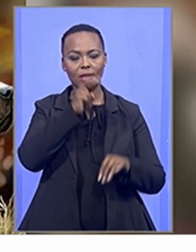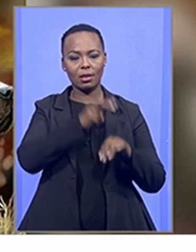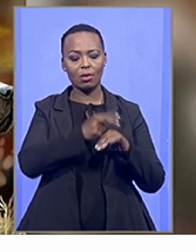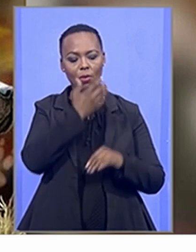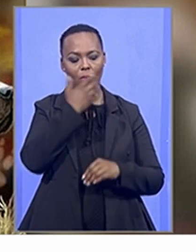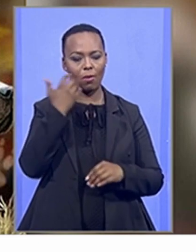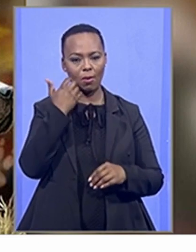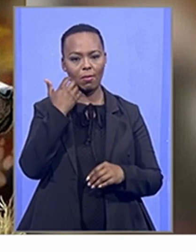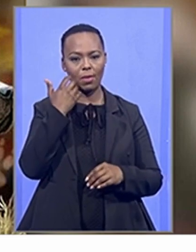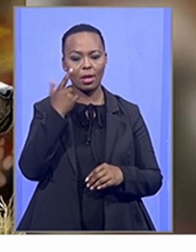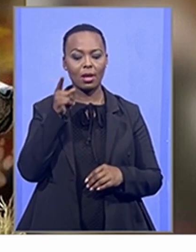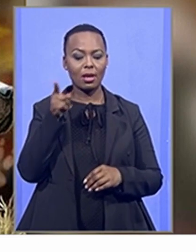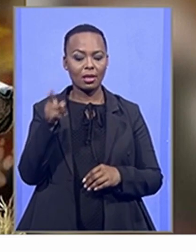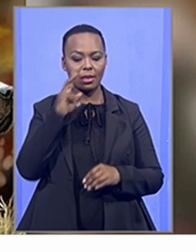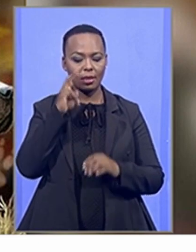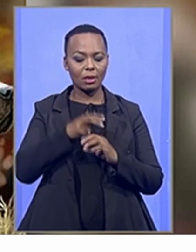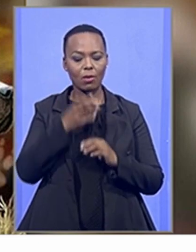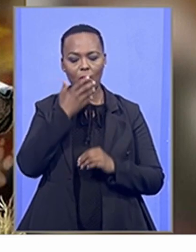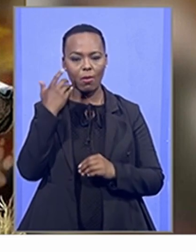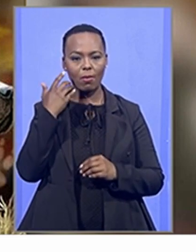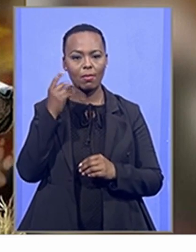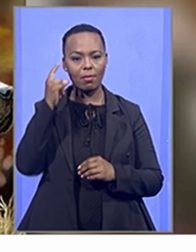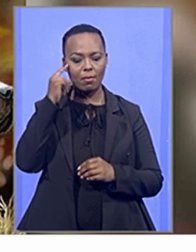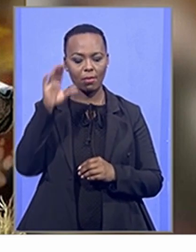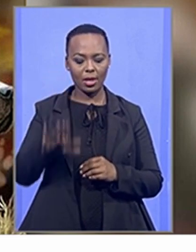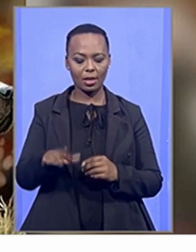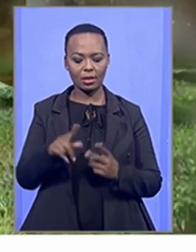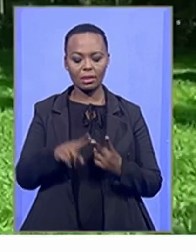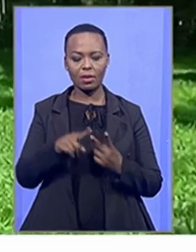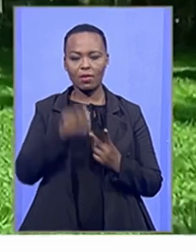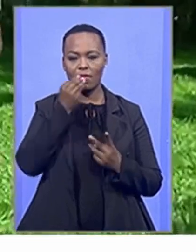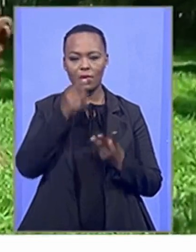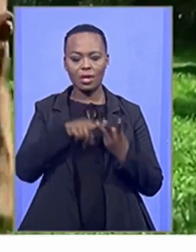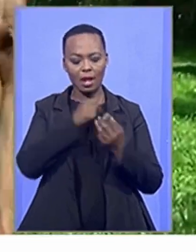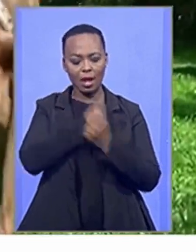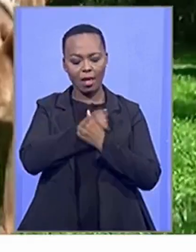food, love and attention and everything else.